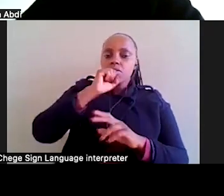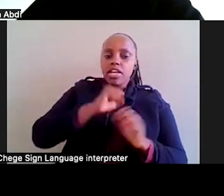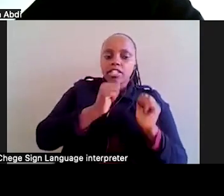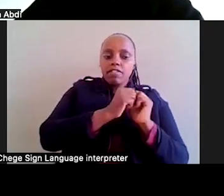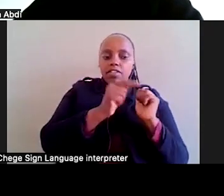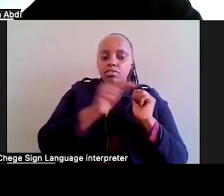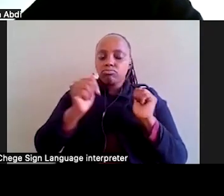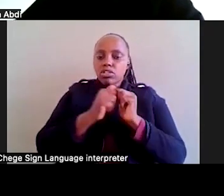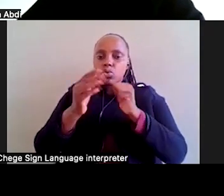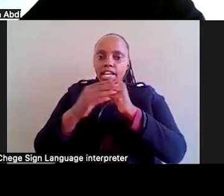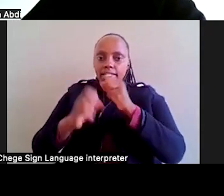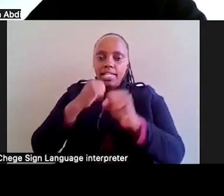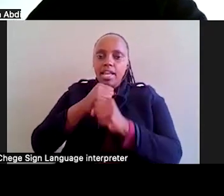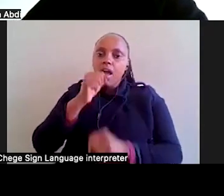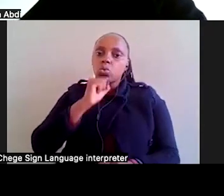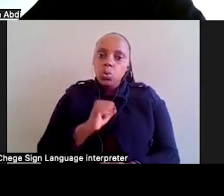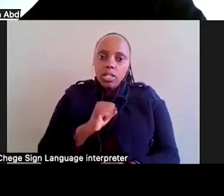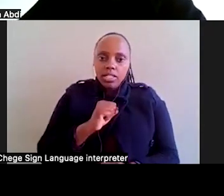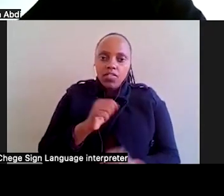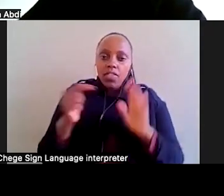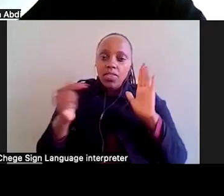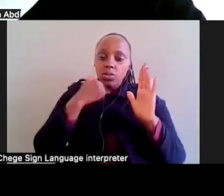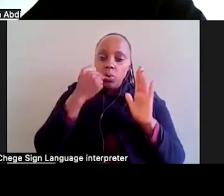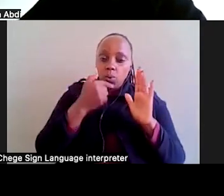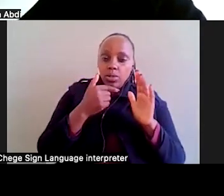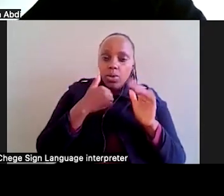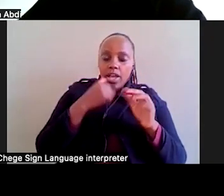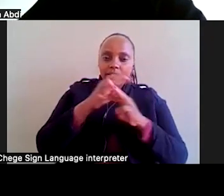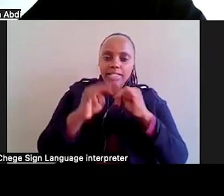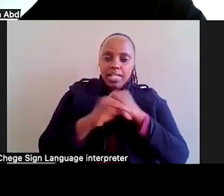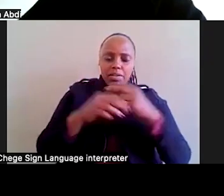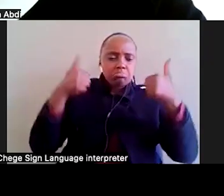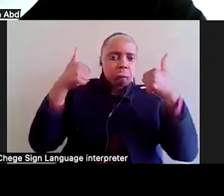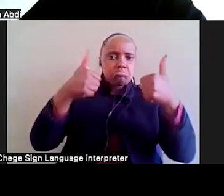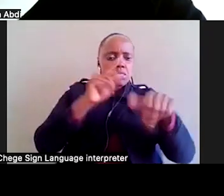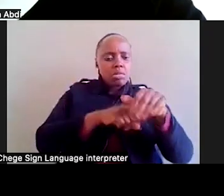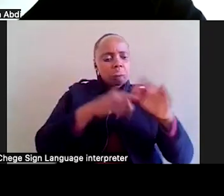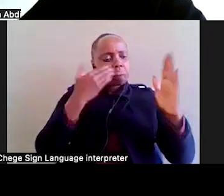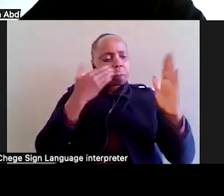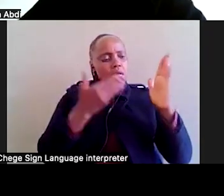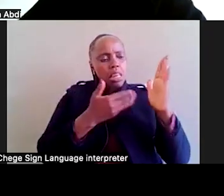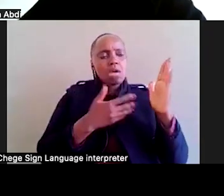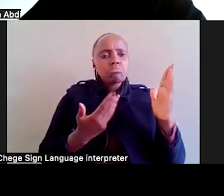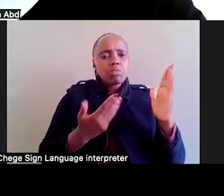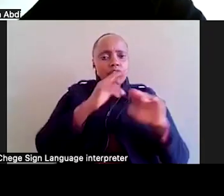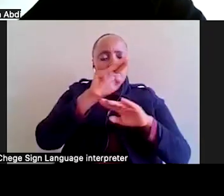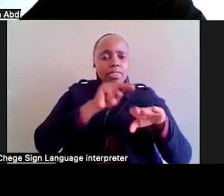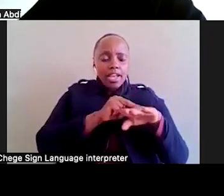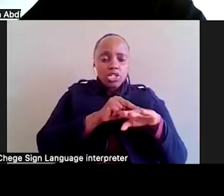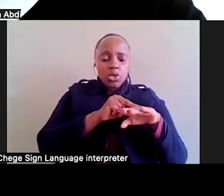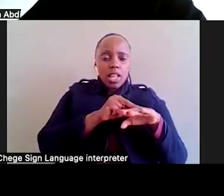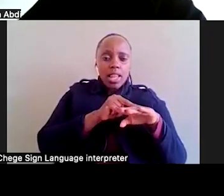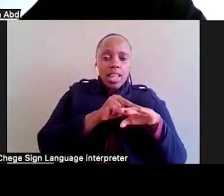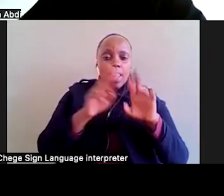19. Those statistics look good when you look at them from the national